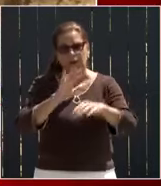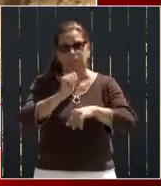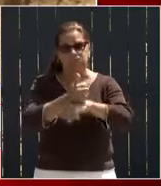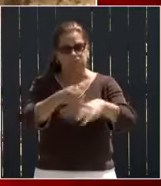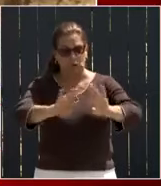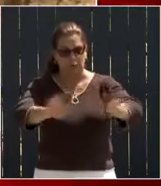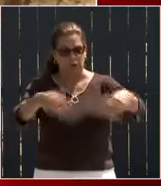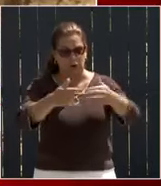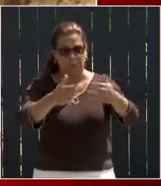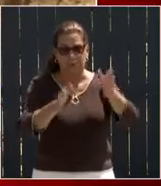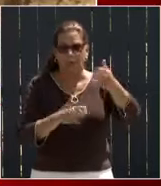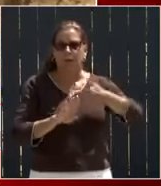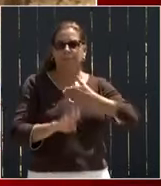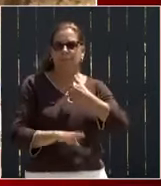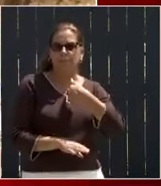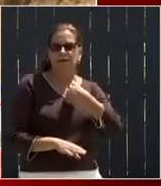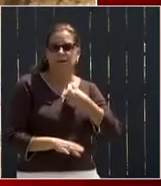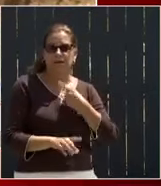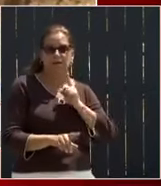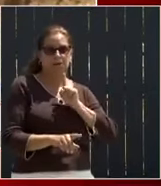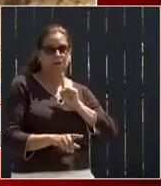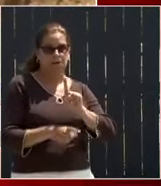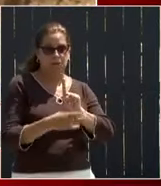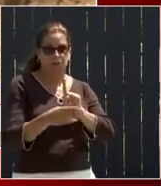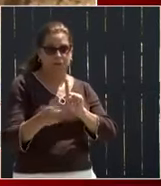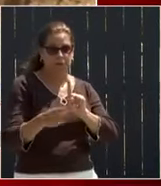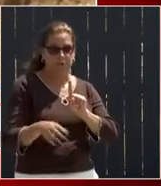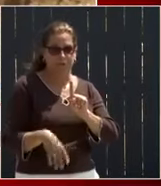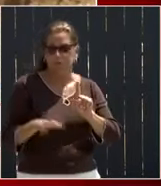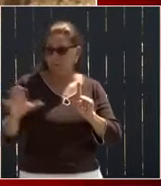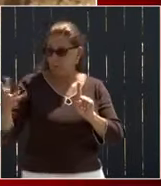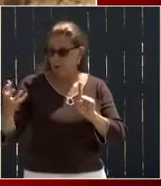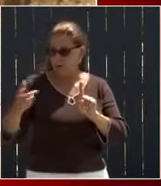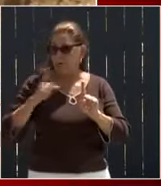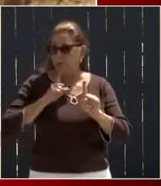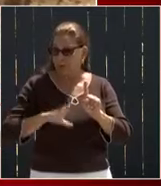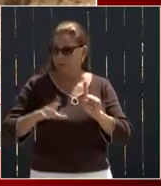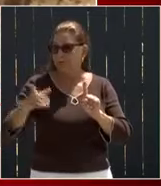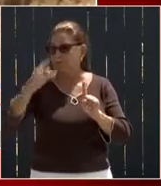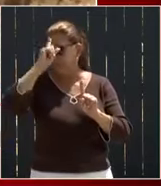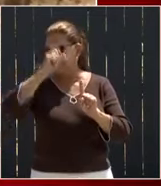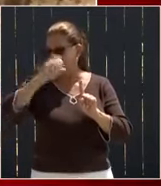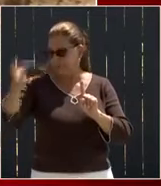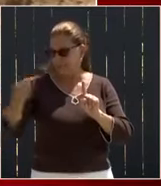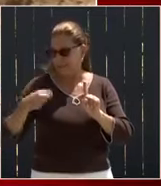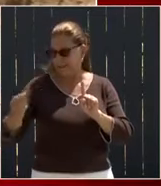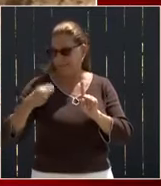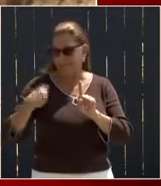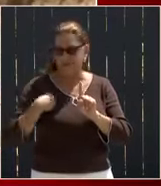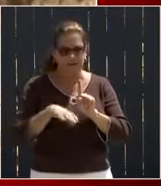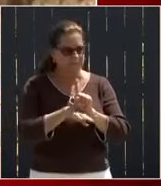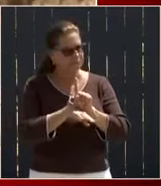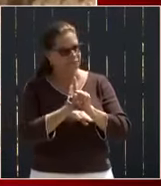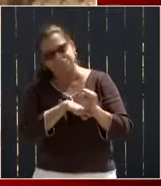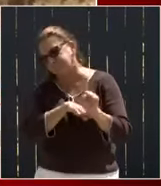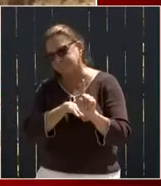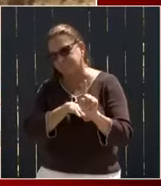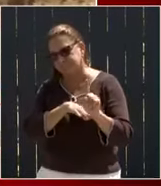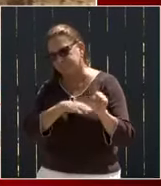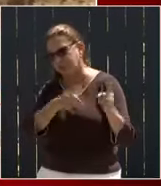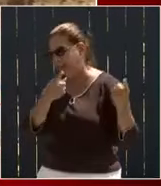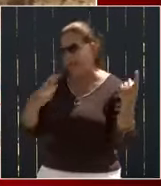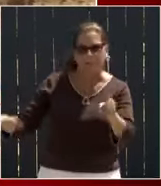pledge to continue to advocate for the best interest for the residents of 7B. Thank you for being here in 7B02, the